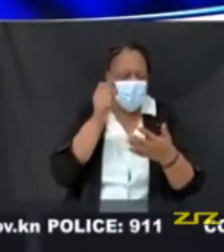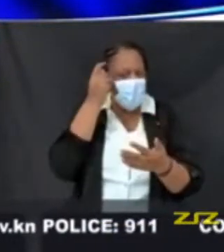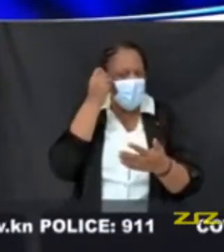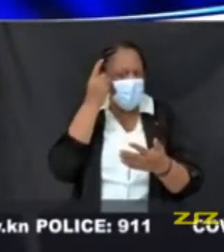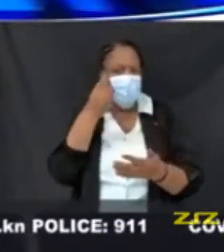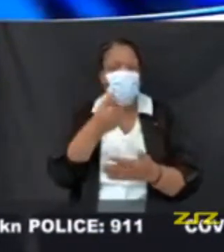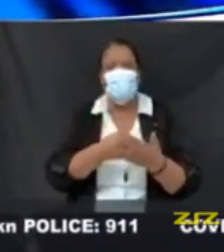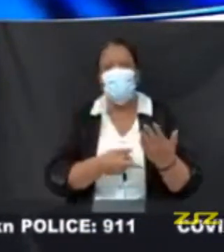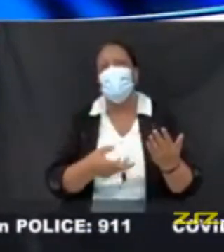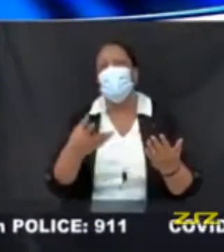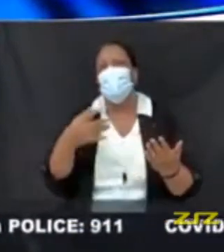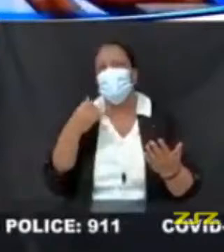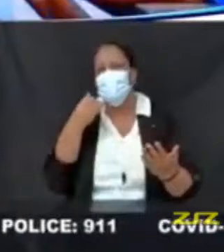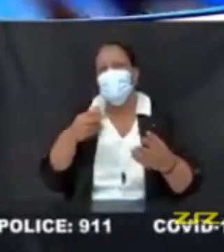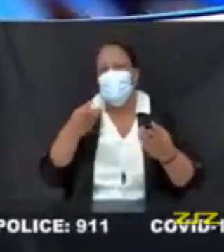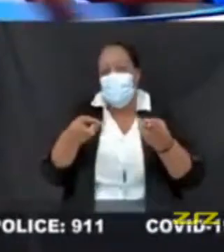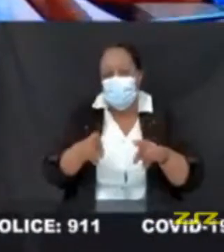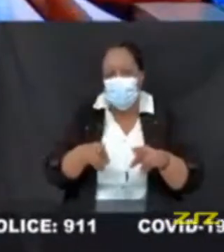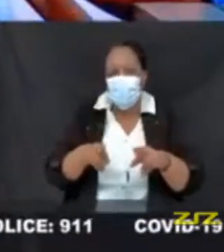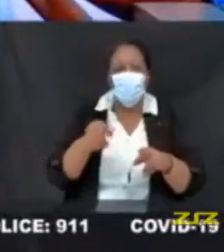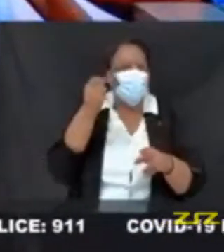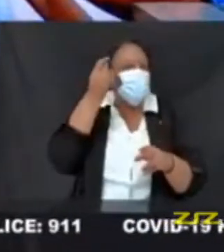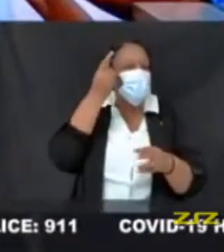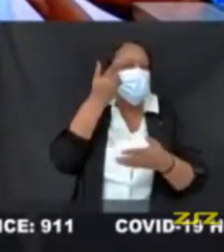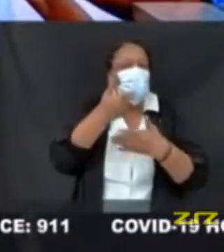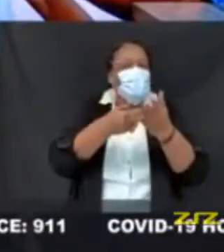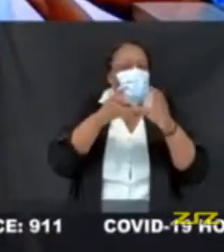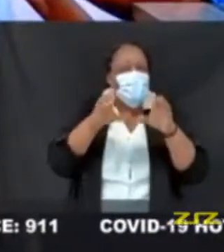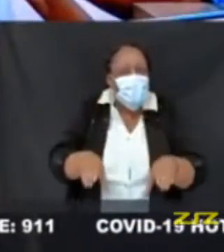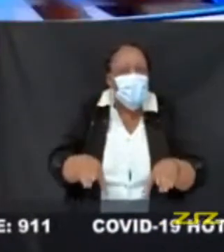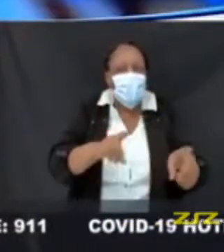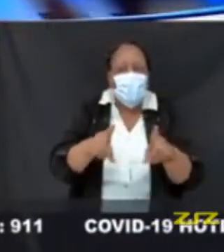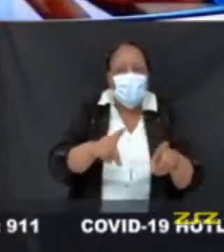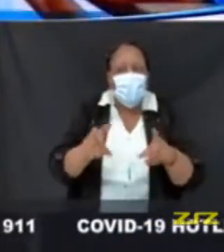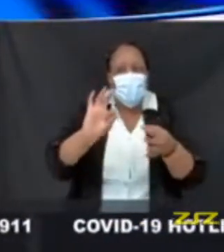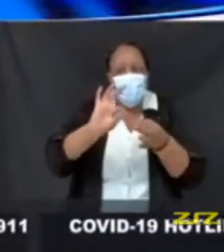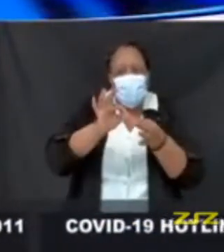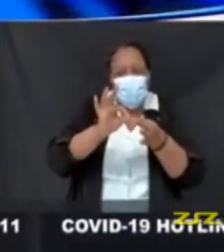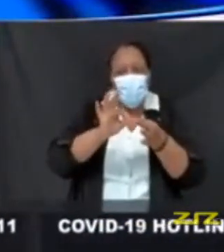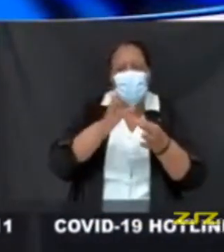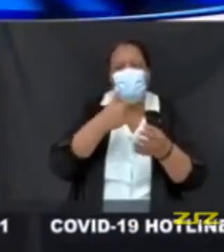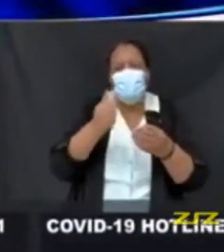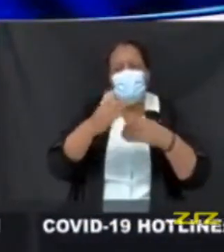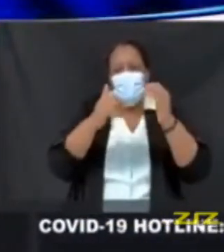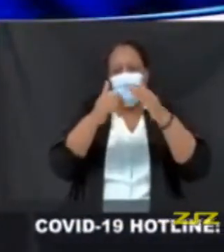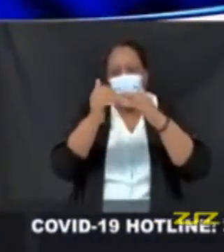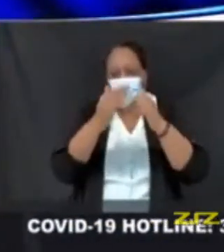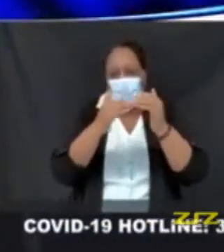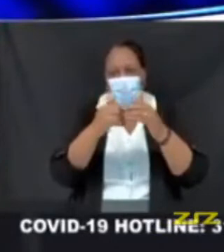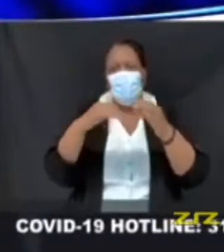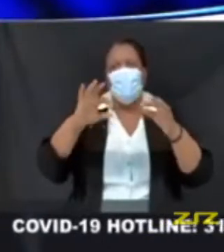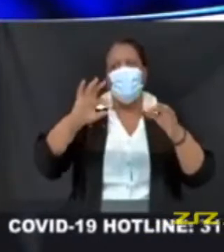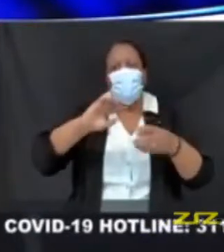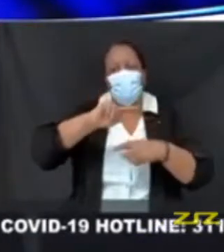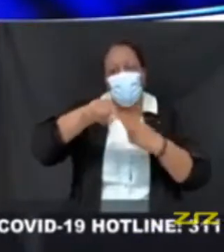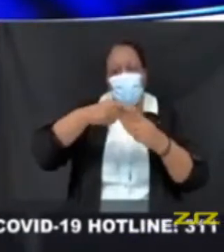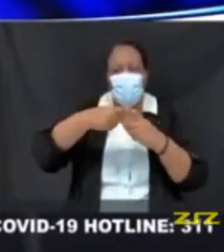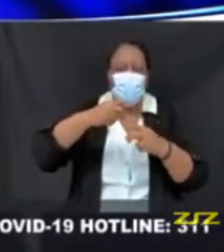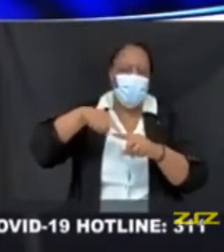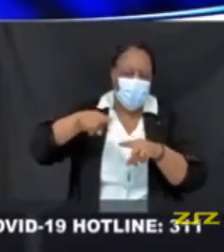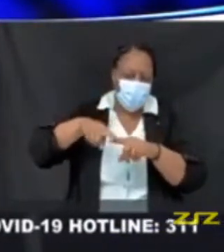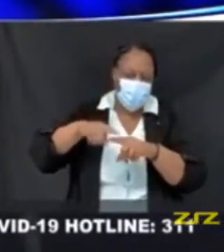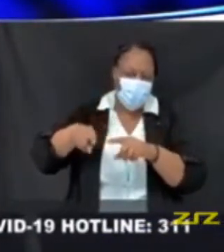priorities of the Sendai Framework are expected to be met within the next 9 years, the same time by which the UN